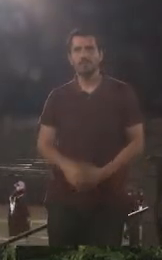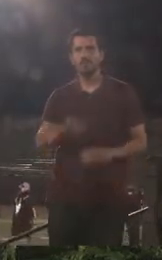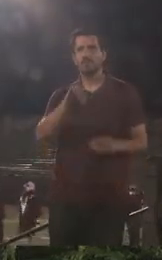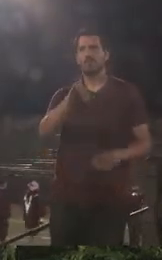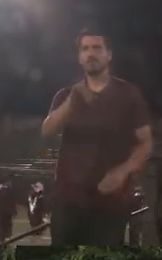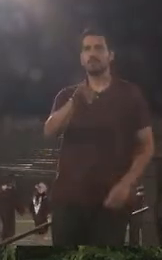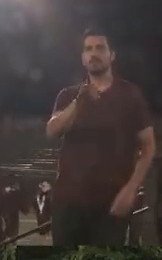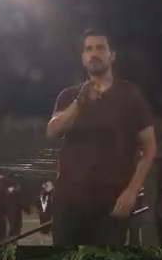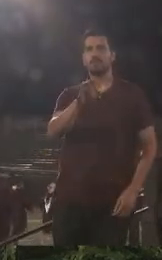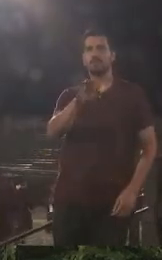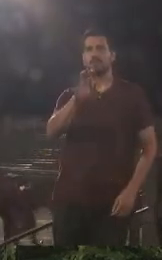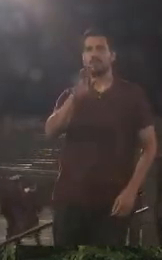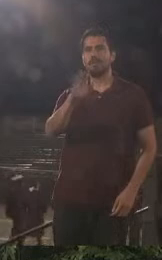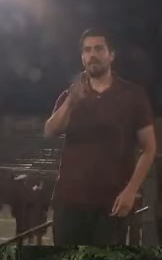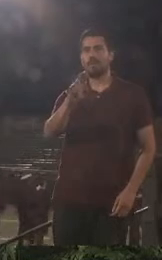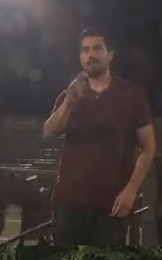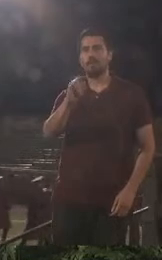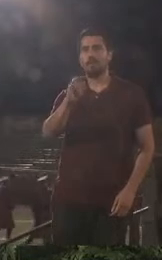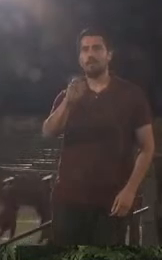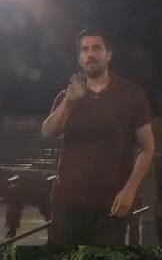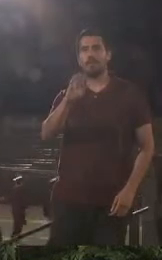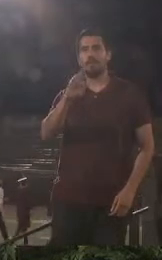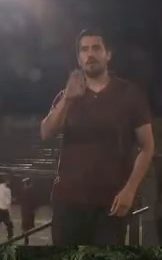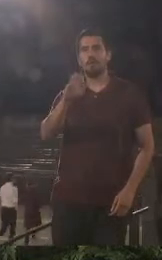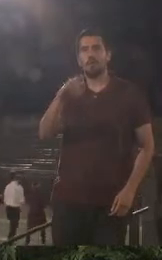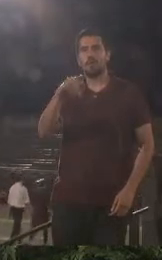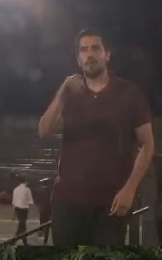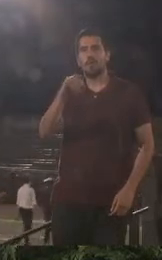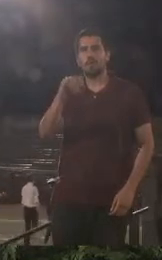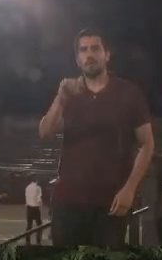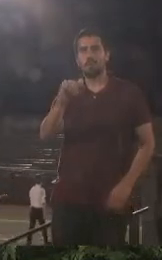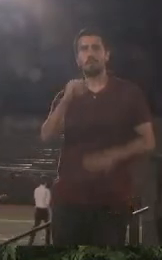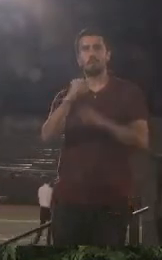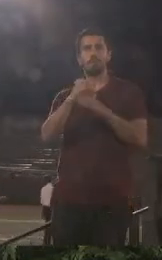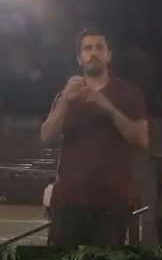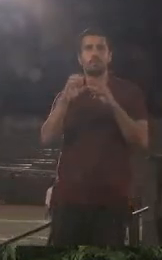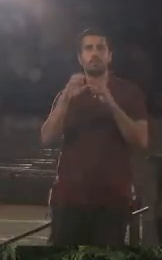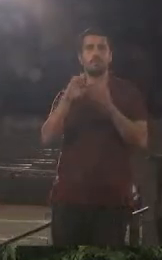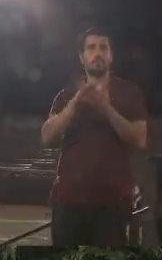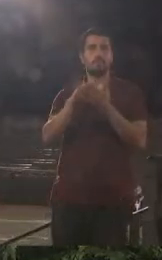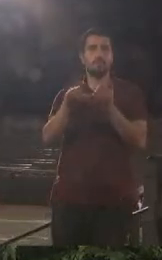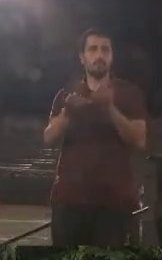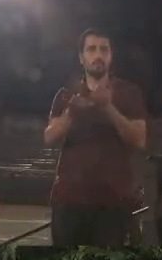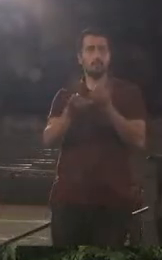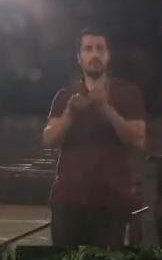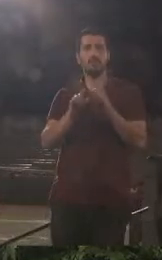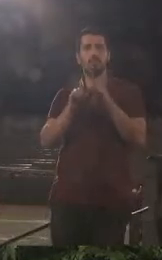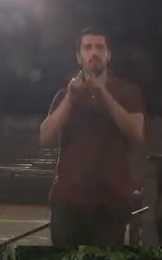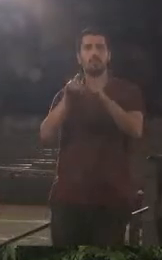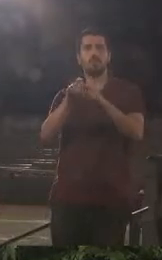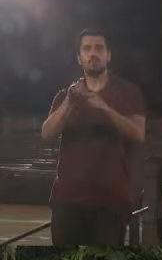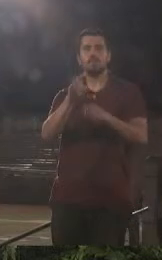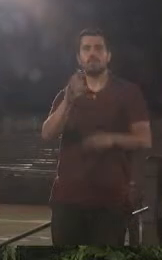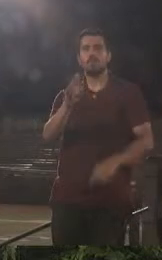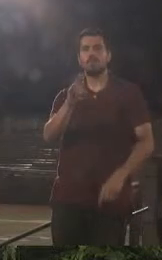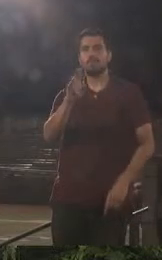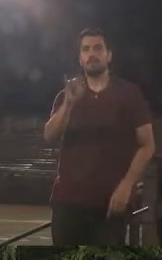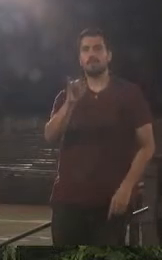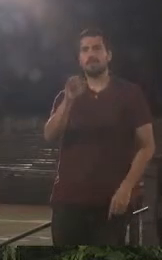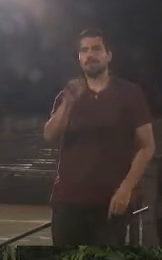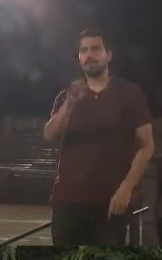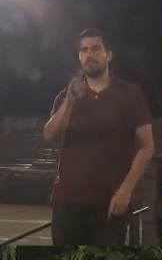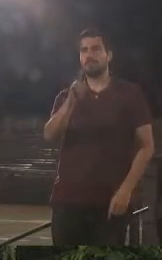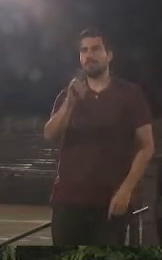Jennifer Nicole Pena earned a certification as a medical assistant and will be attending the University of the Incarnate Word.